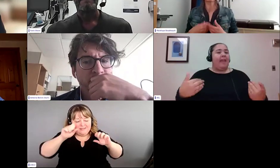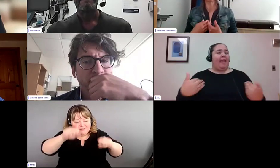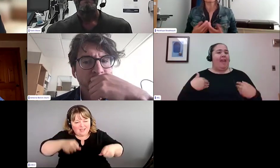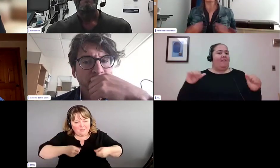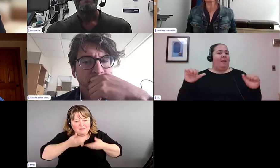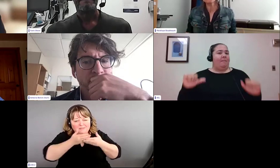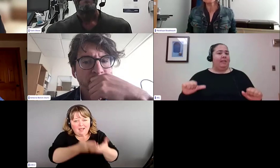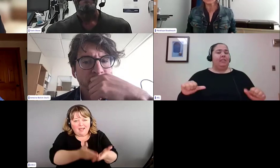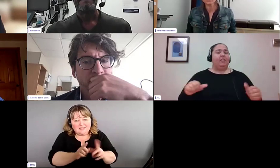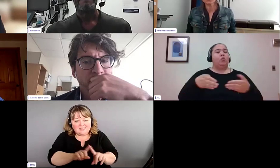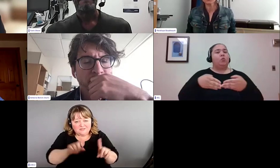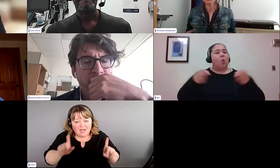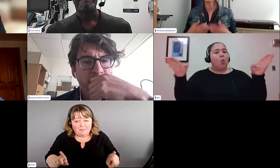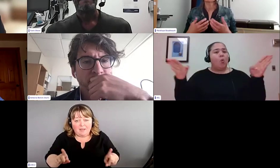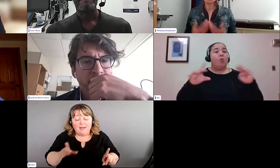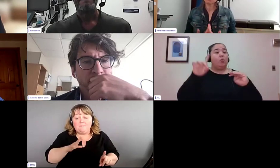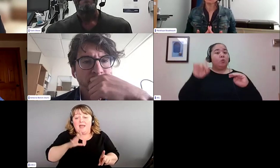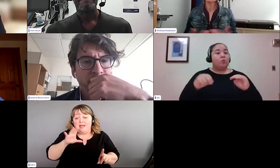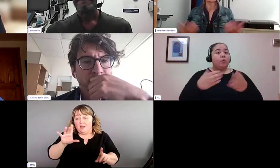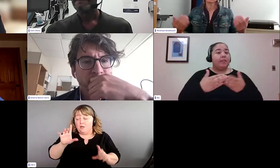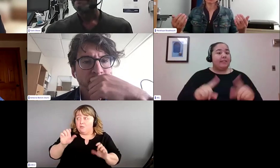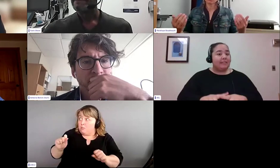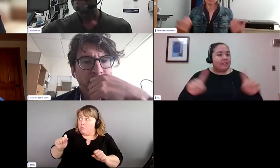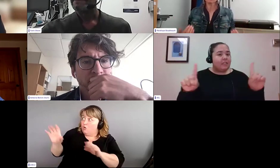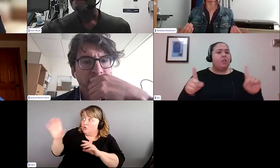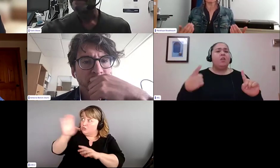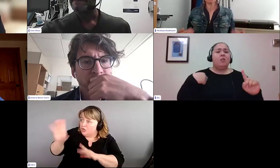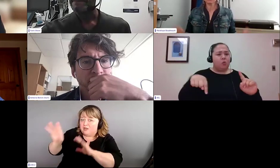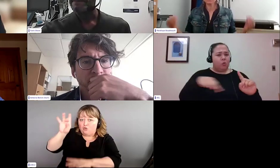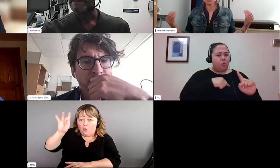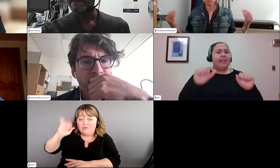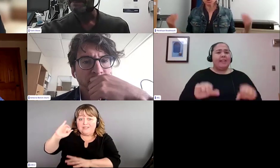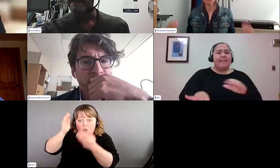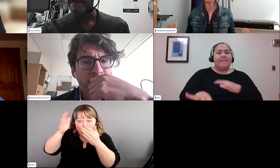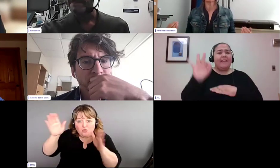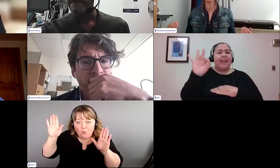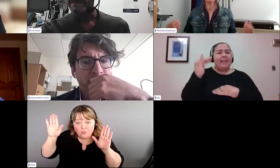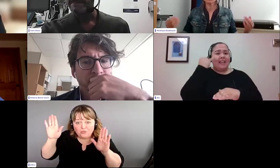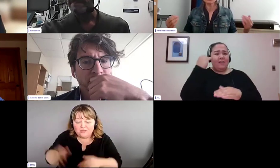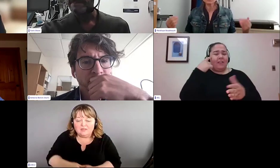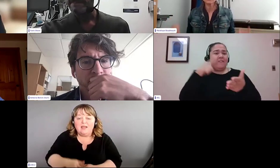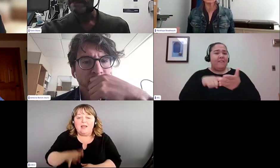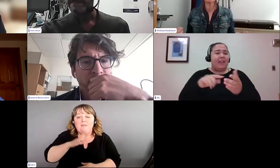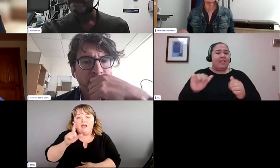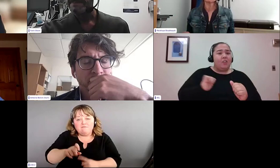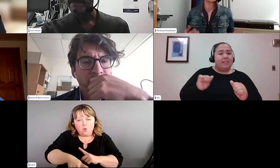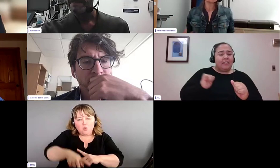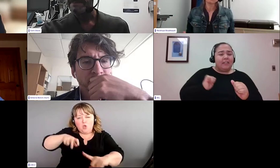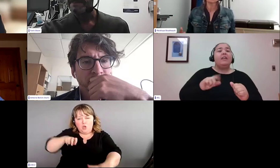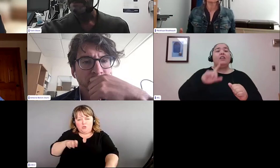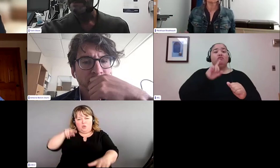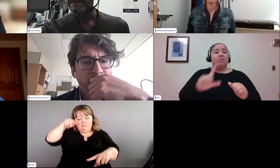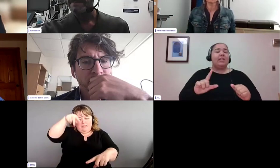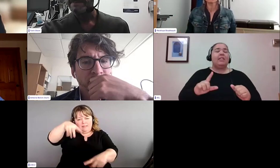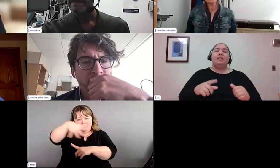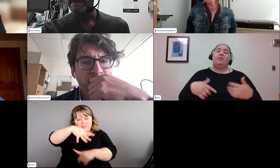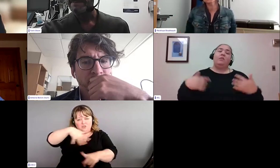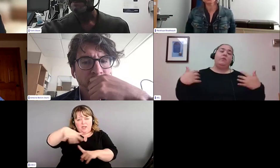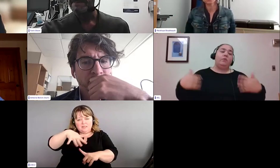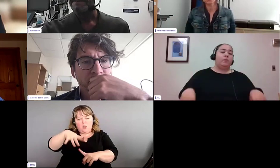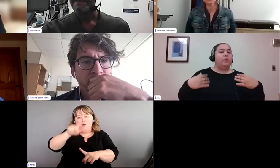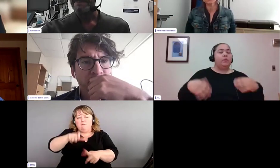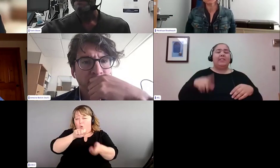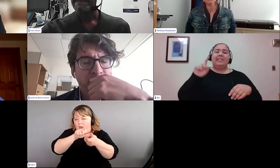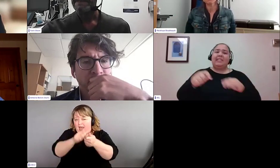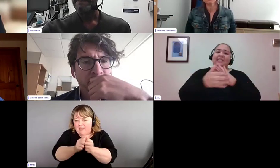things differently. So we can find them if we open ourselves to this. And it takes a great ability to